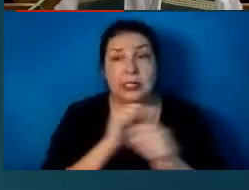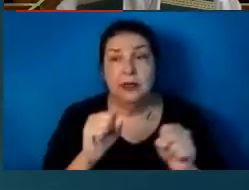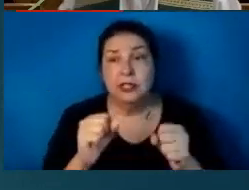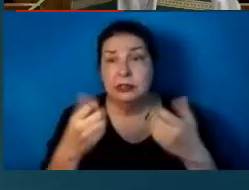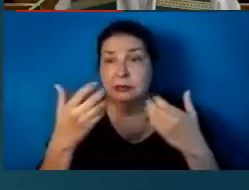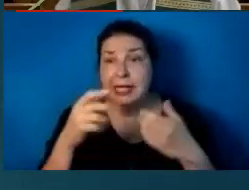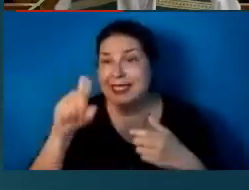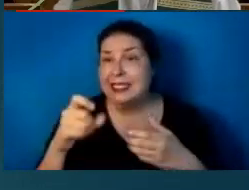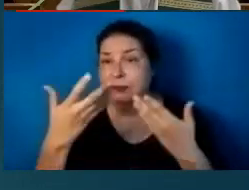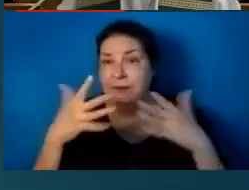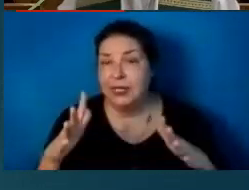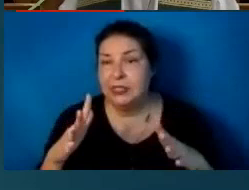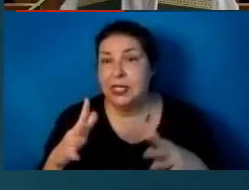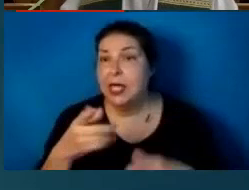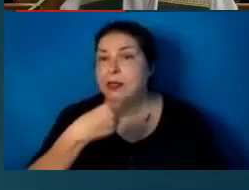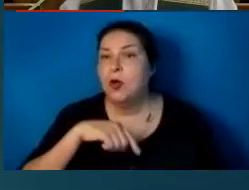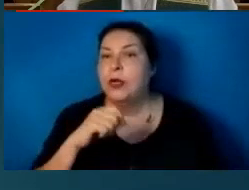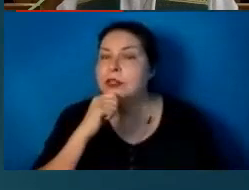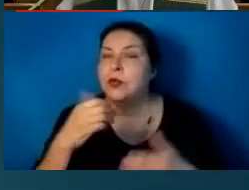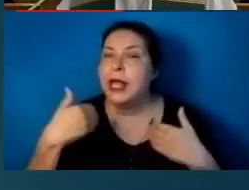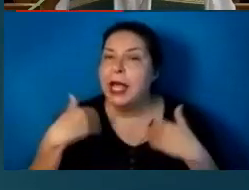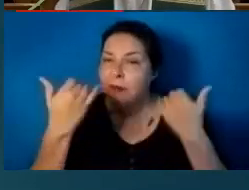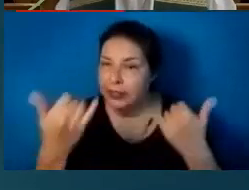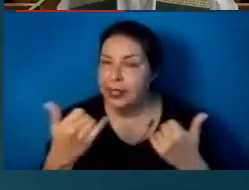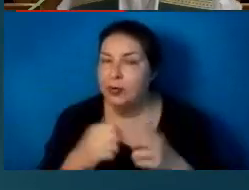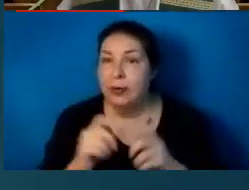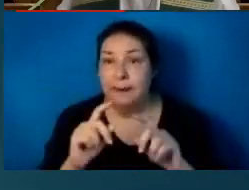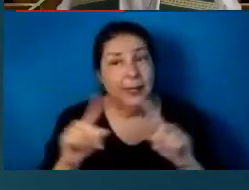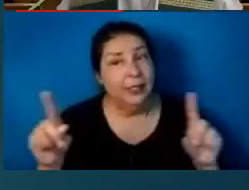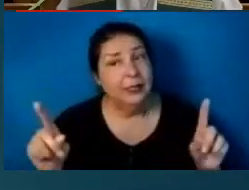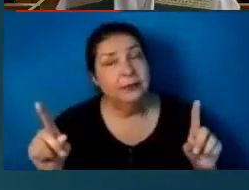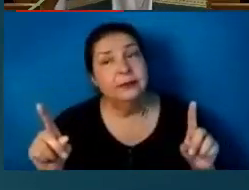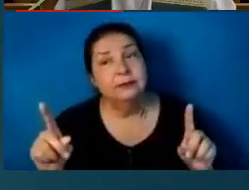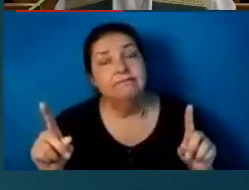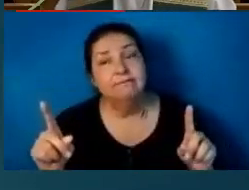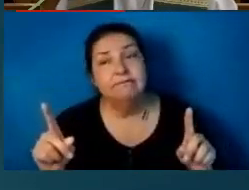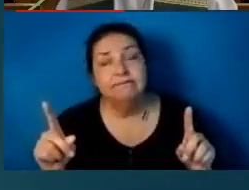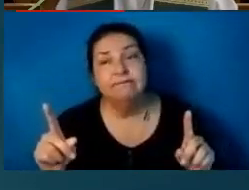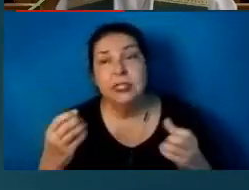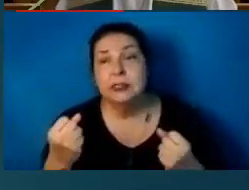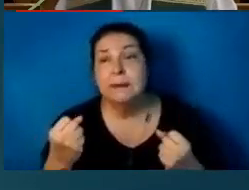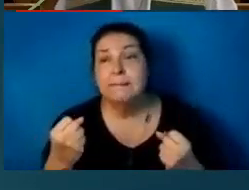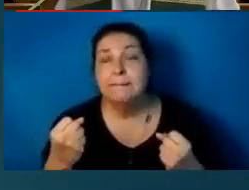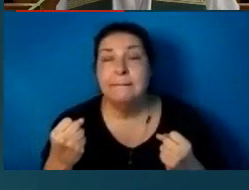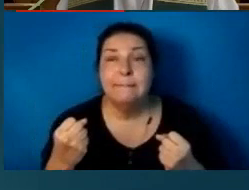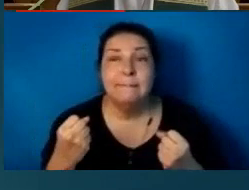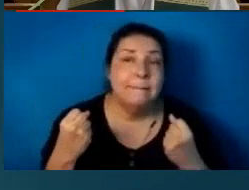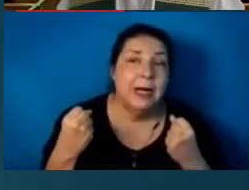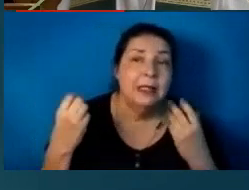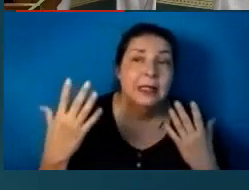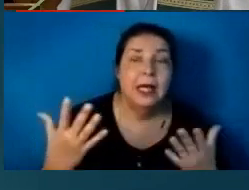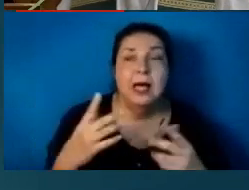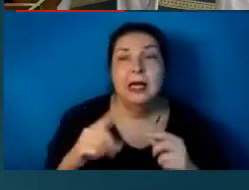we do not possess already. Nonetheless, there is much about it that is not